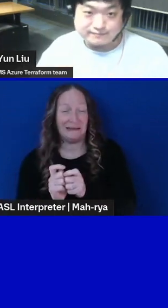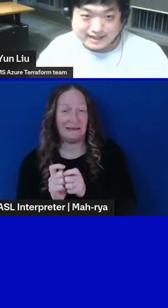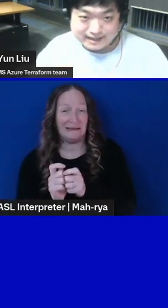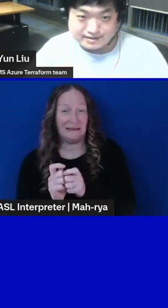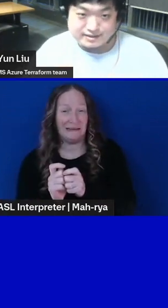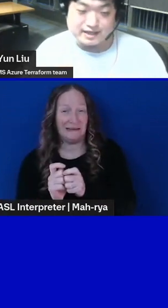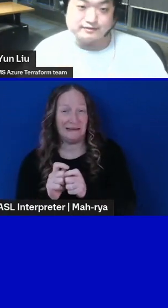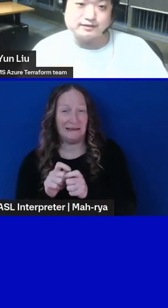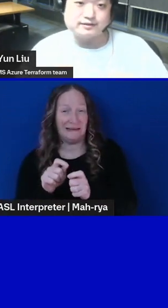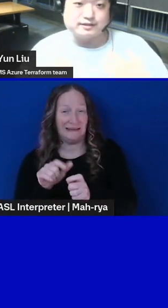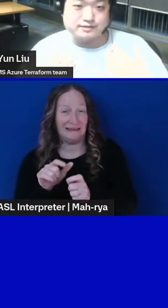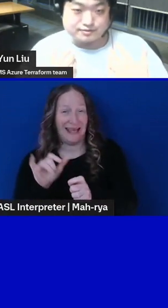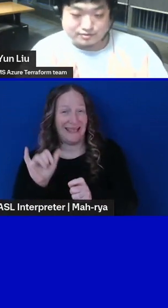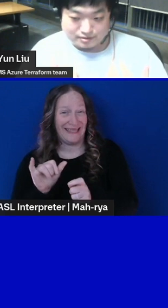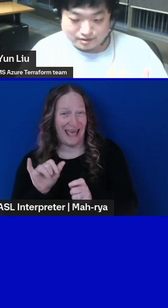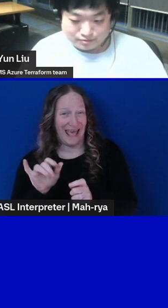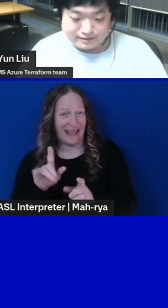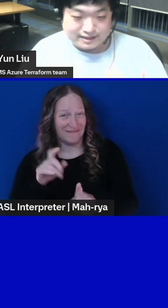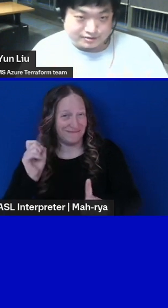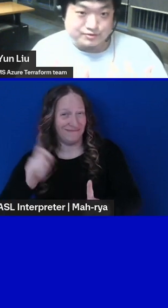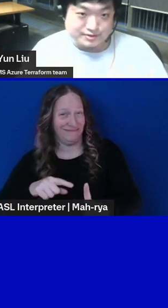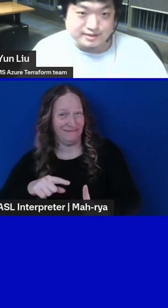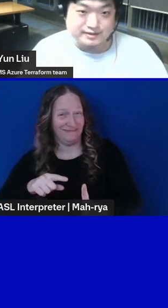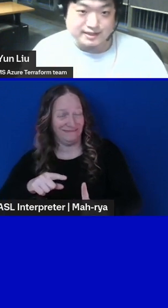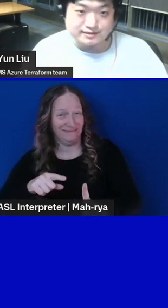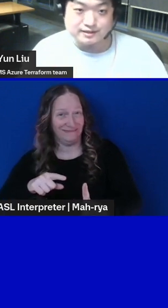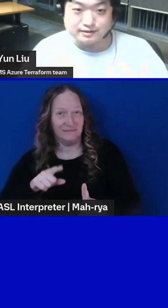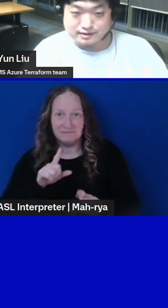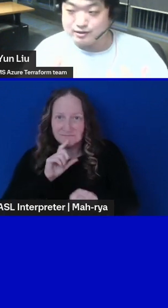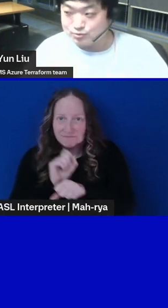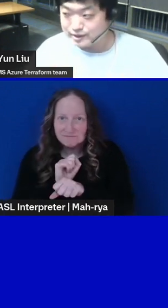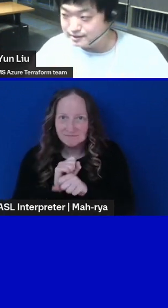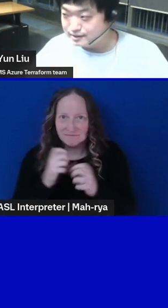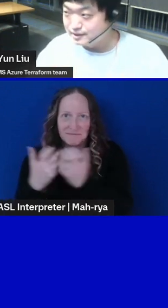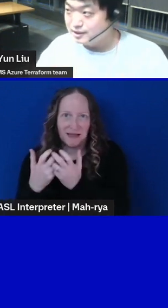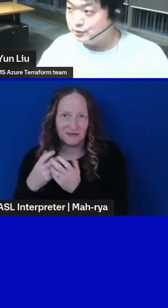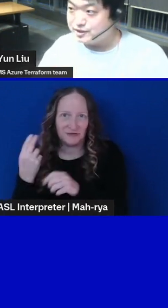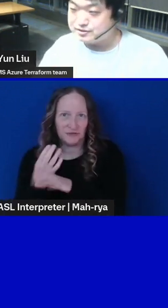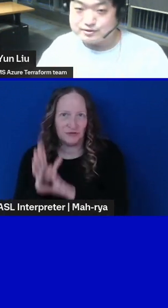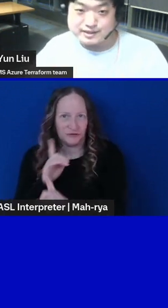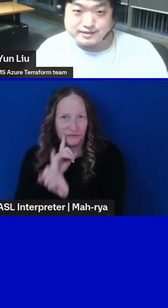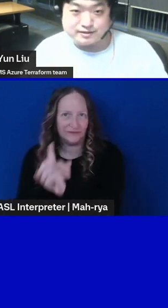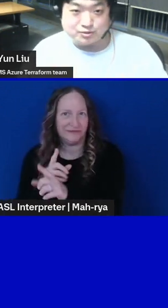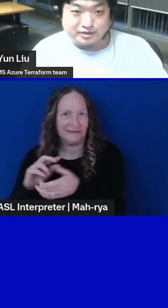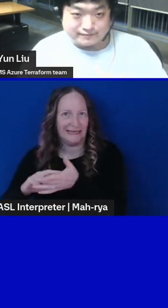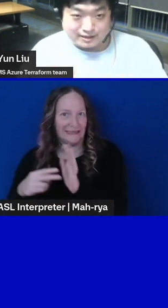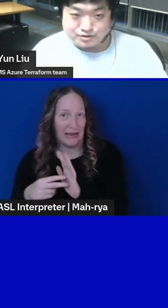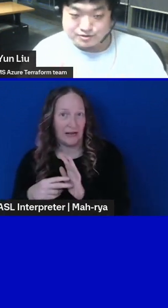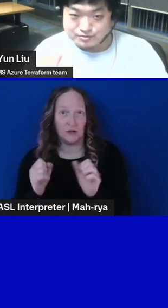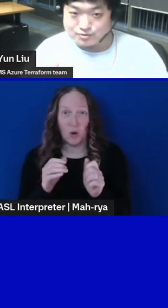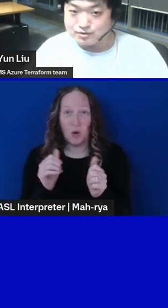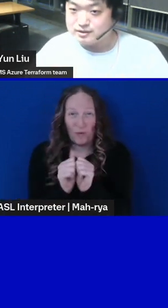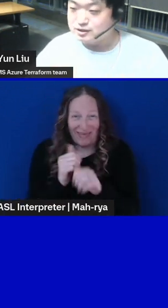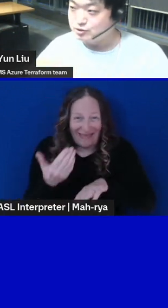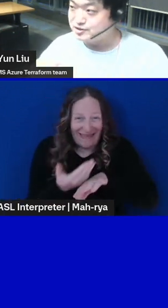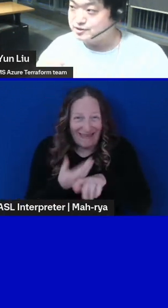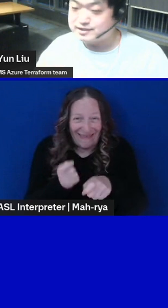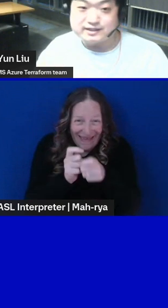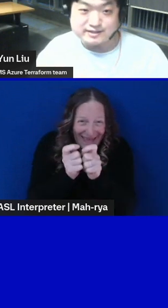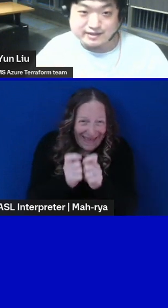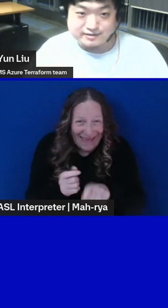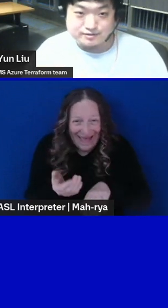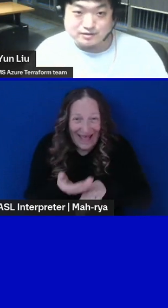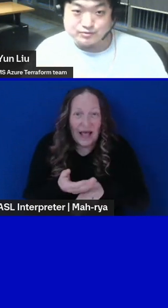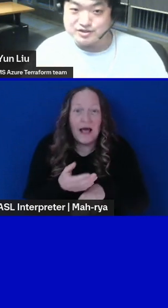it reflects and reflects the user's intent in a clear way. With all this, our evaluation score